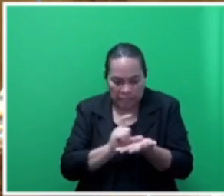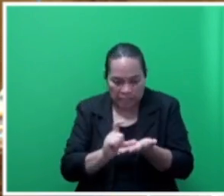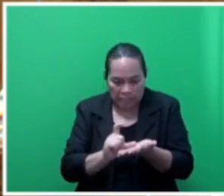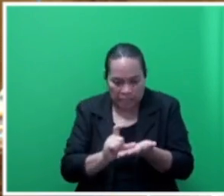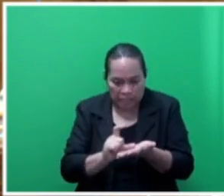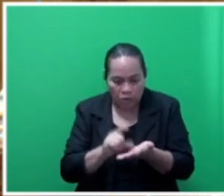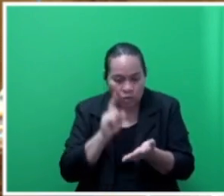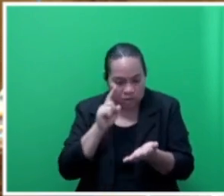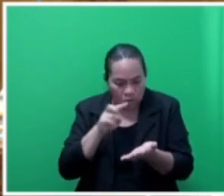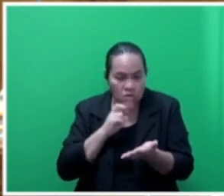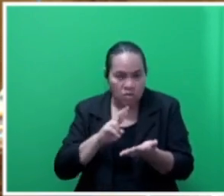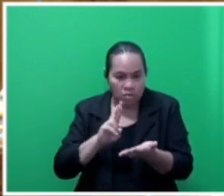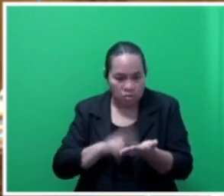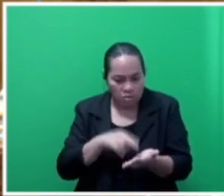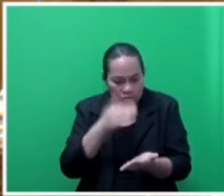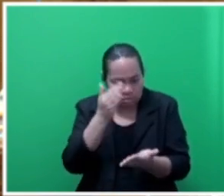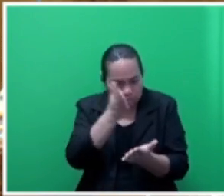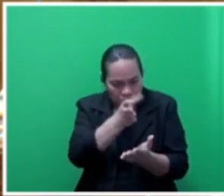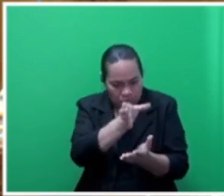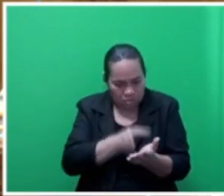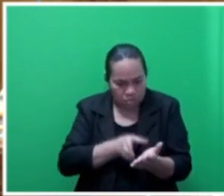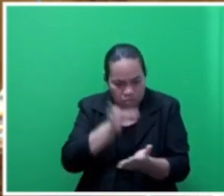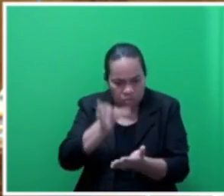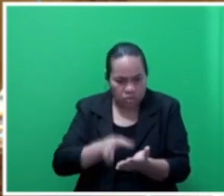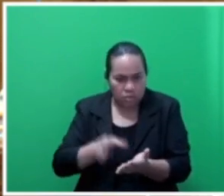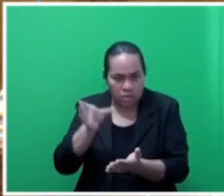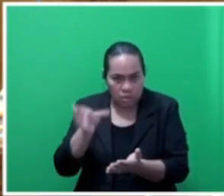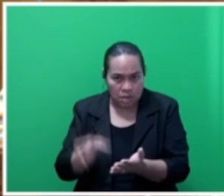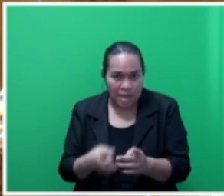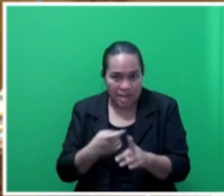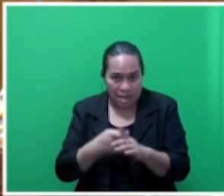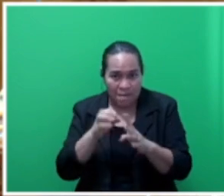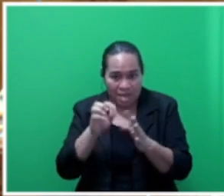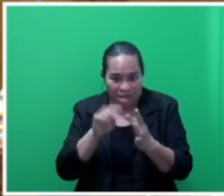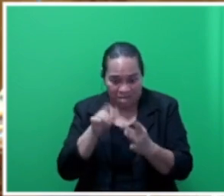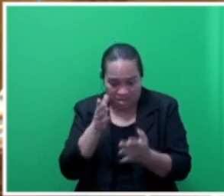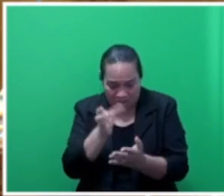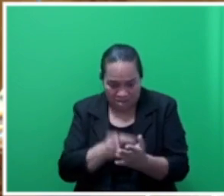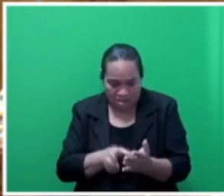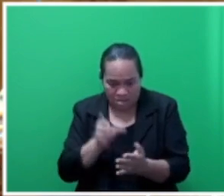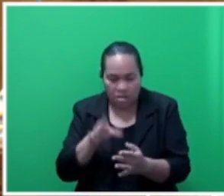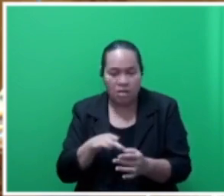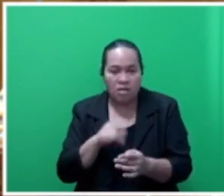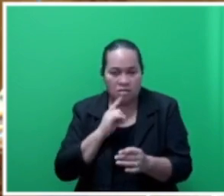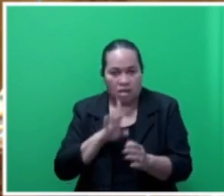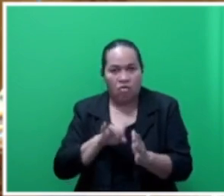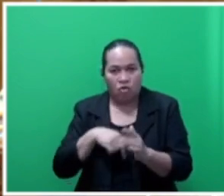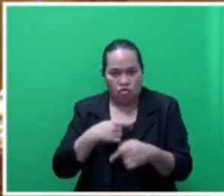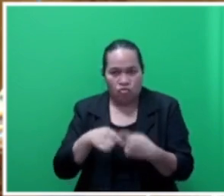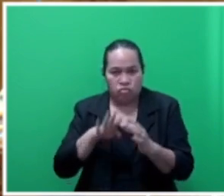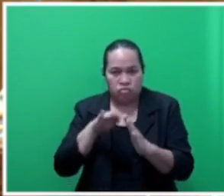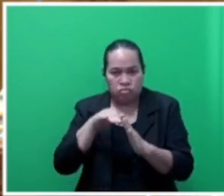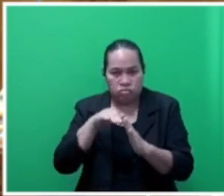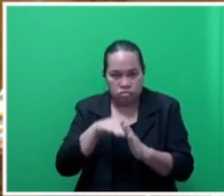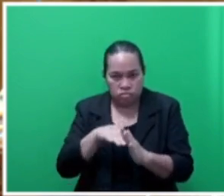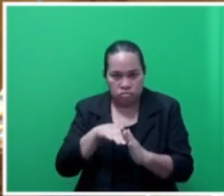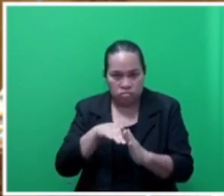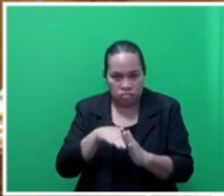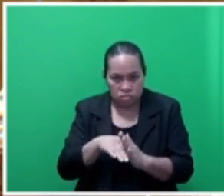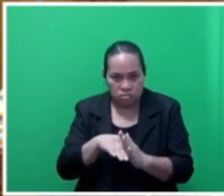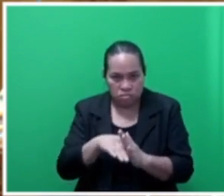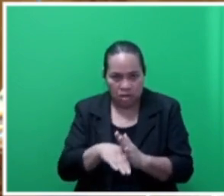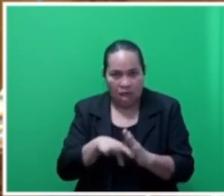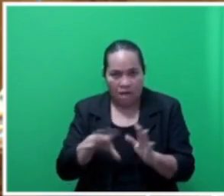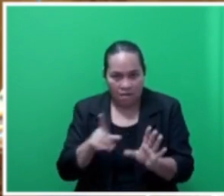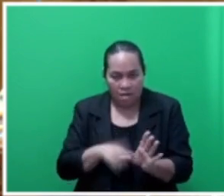and sectoral indicators, which clearly shows a declining trend. While